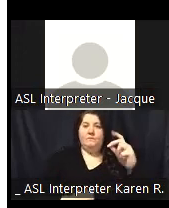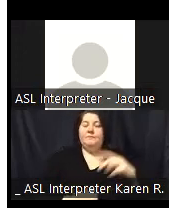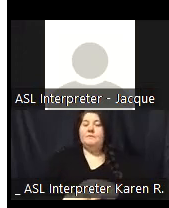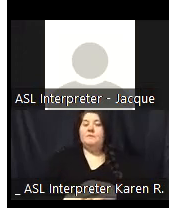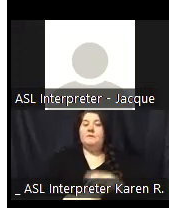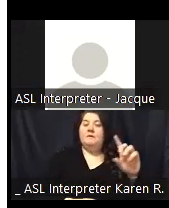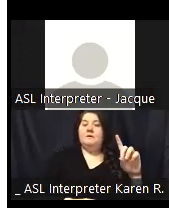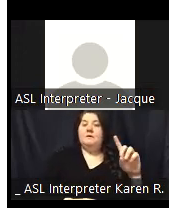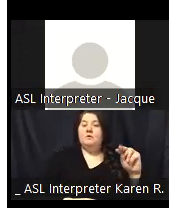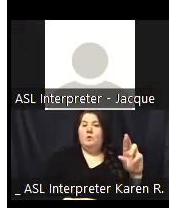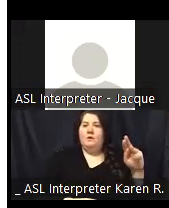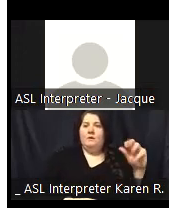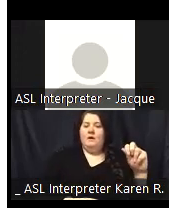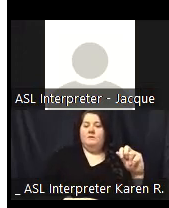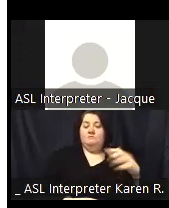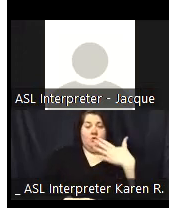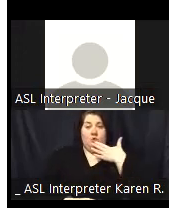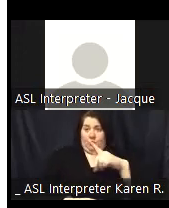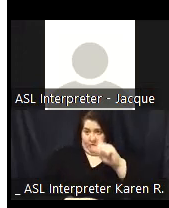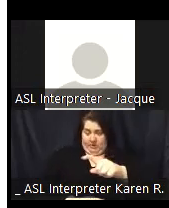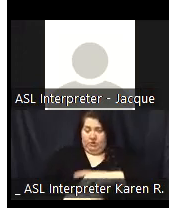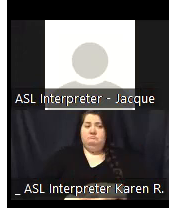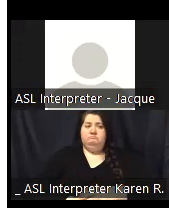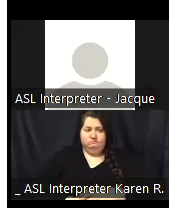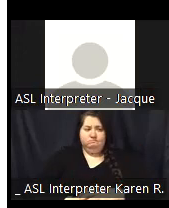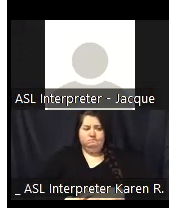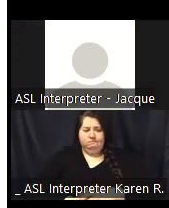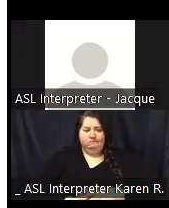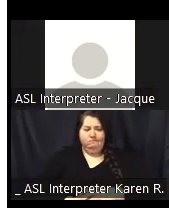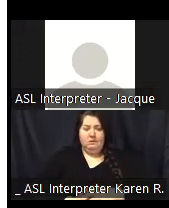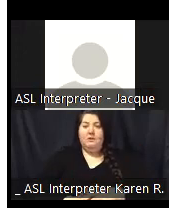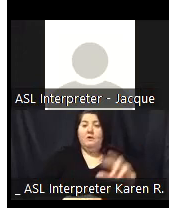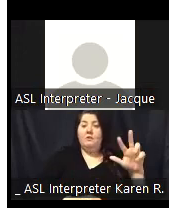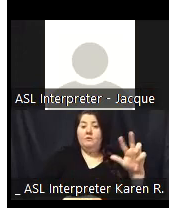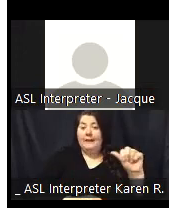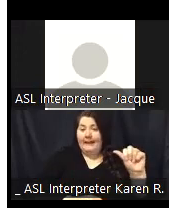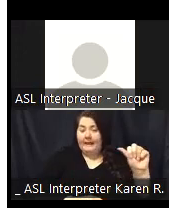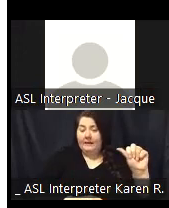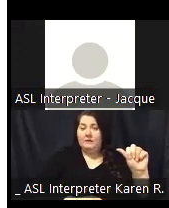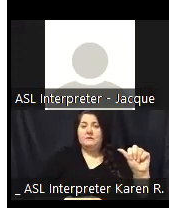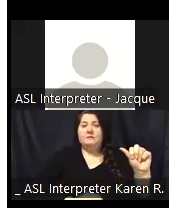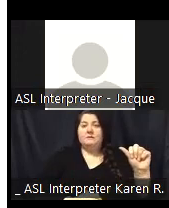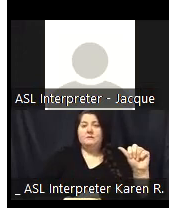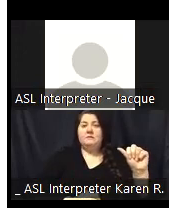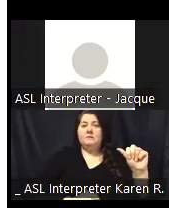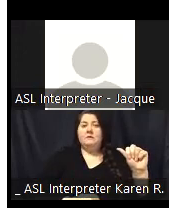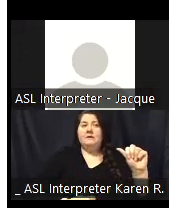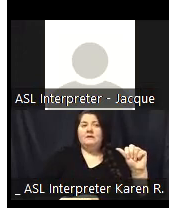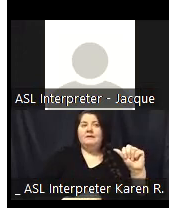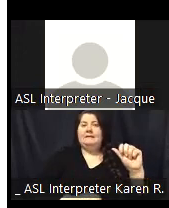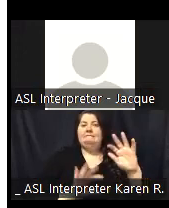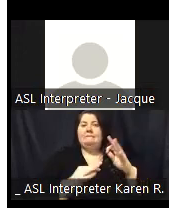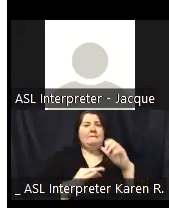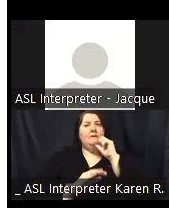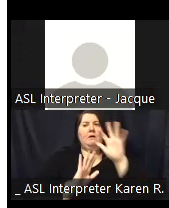Okay. Yeah, so that's a great question, Michelle. That 3A, the family wouldn't be choosing at